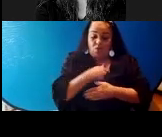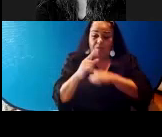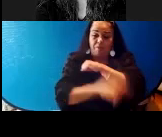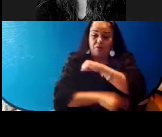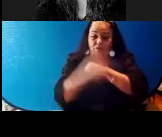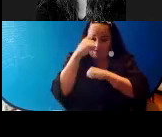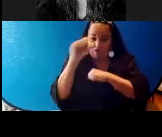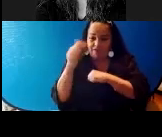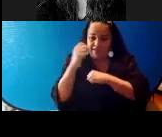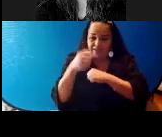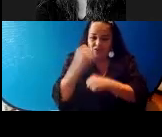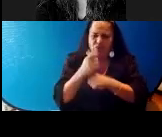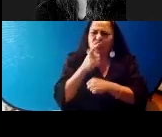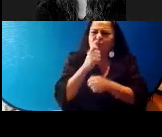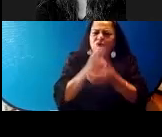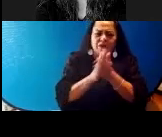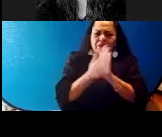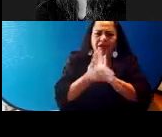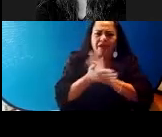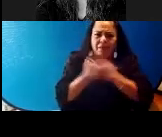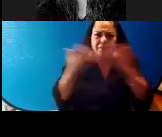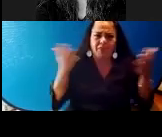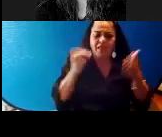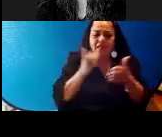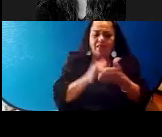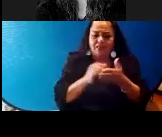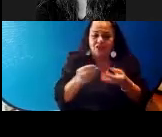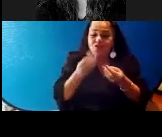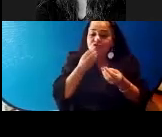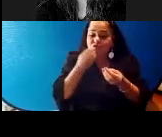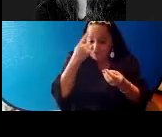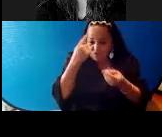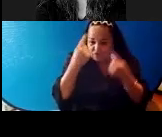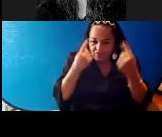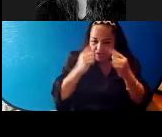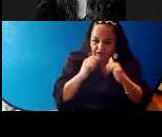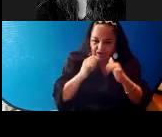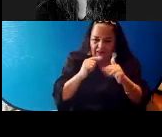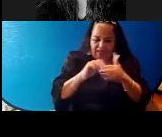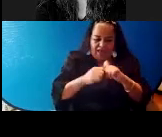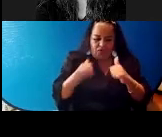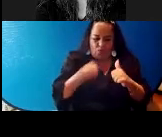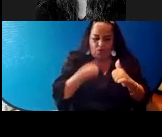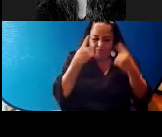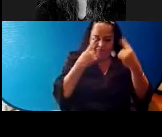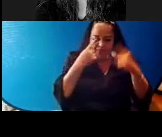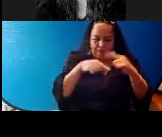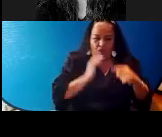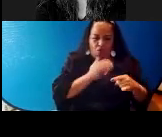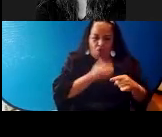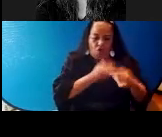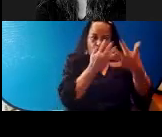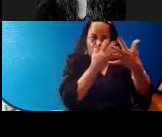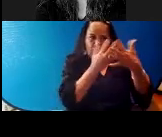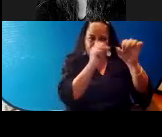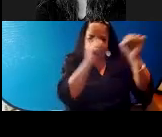you be when you leave, right? And isn't that food for thought for us and how we think about our prison system now and how it functions, right? Like